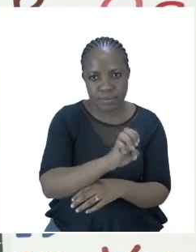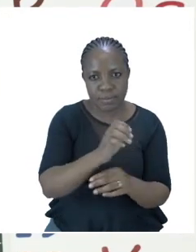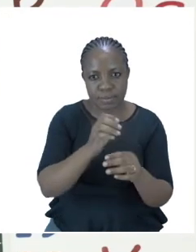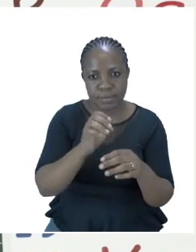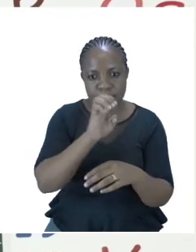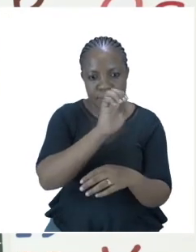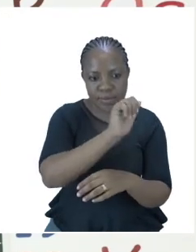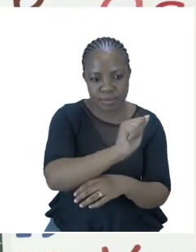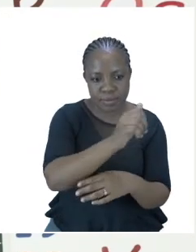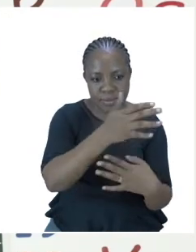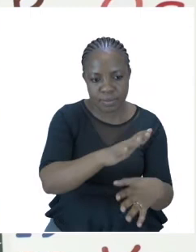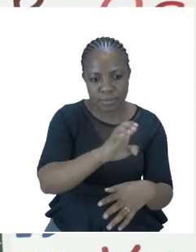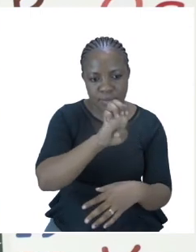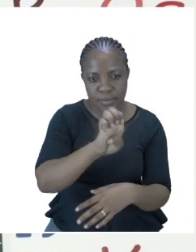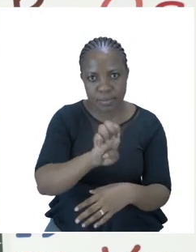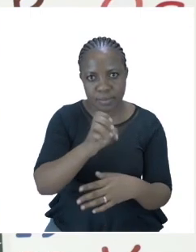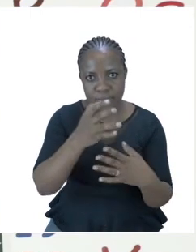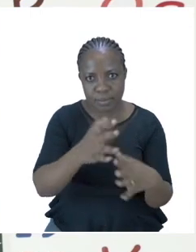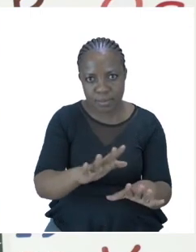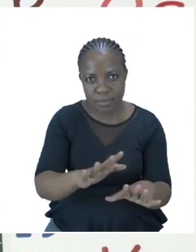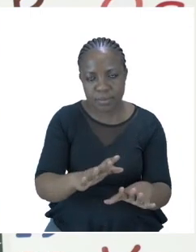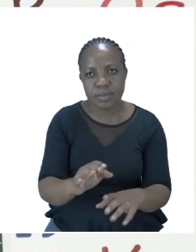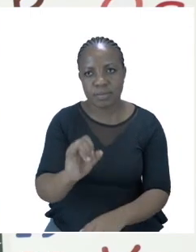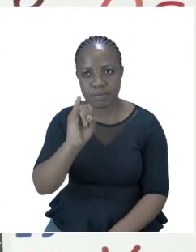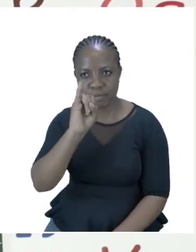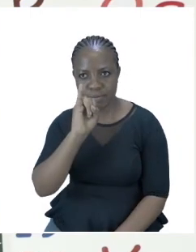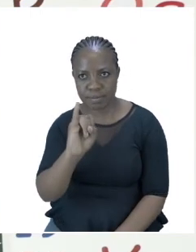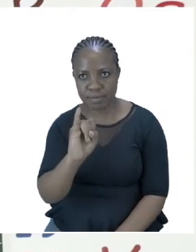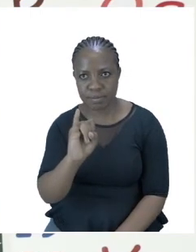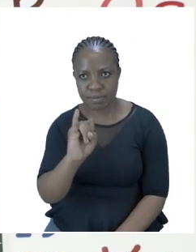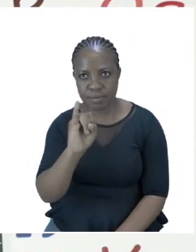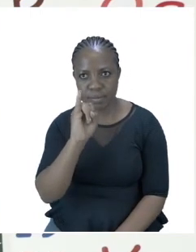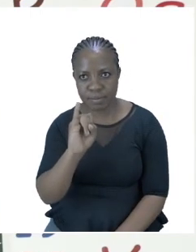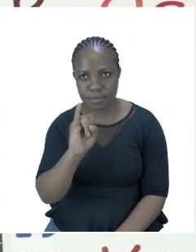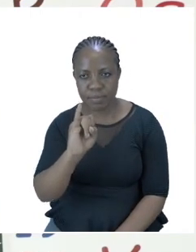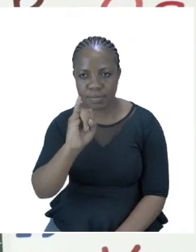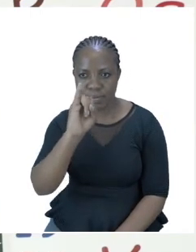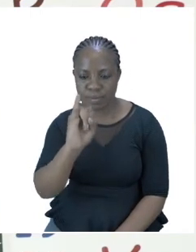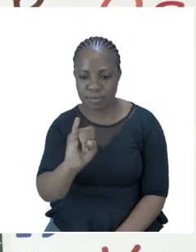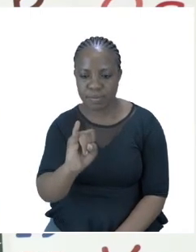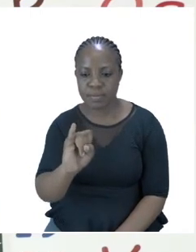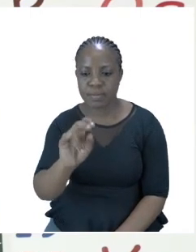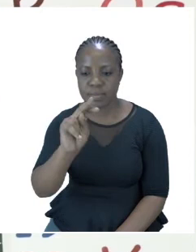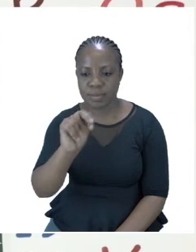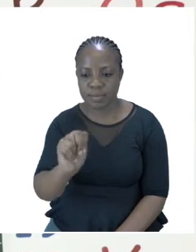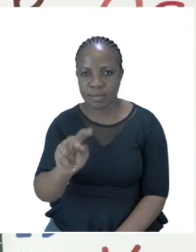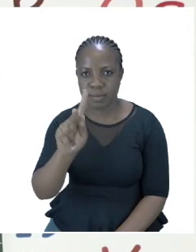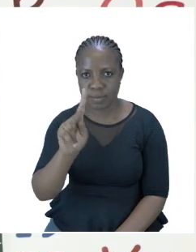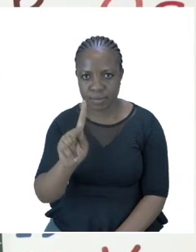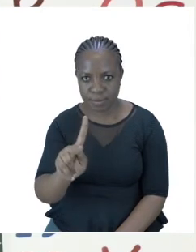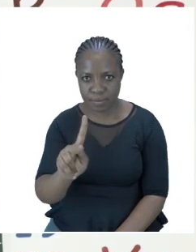I, and they have put ink. Ink. Now I am going to put the